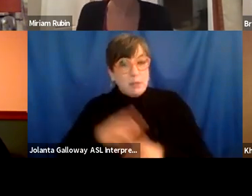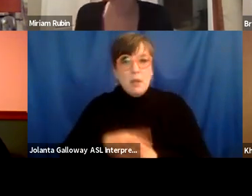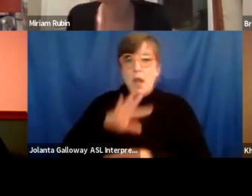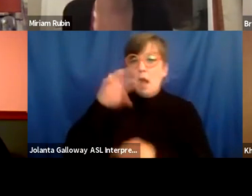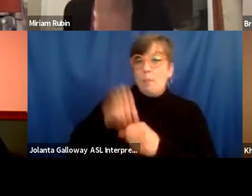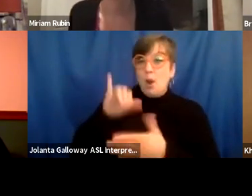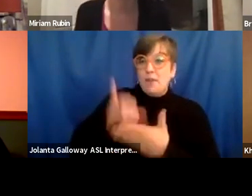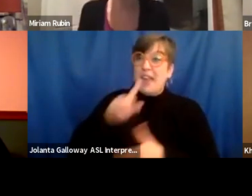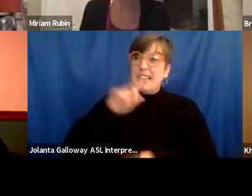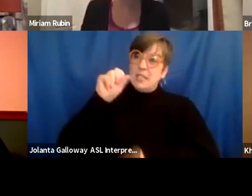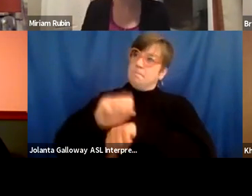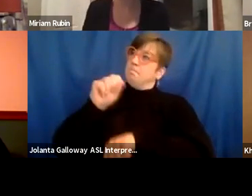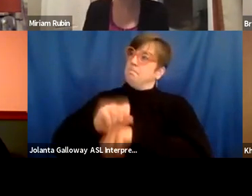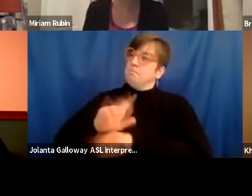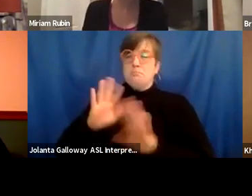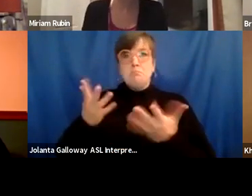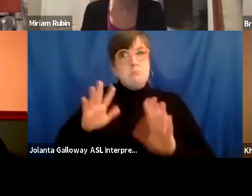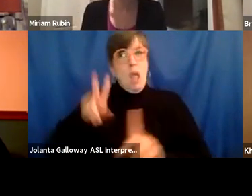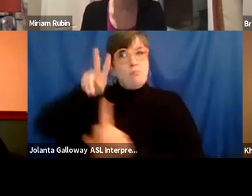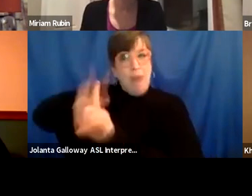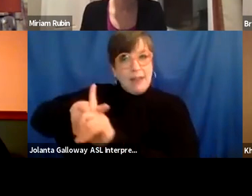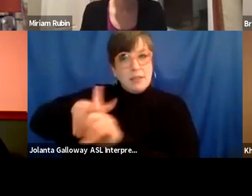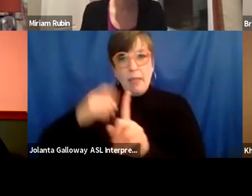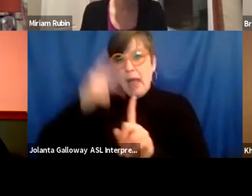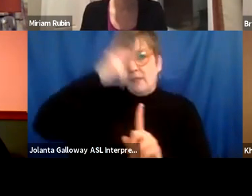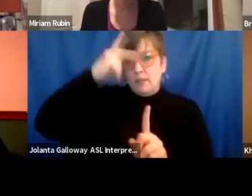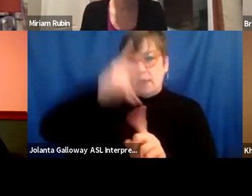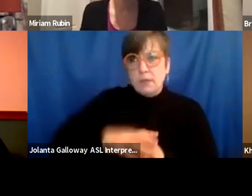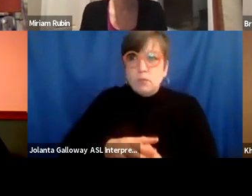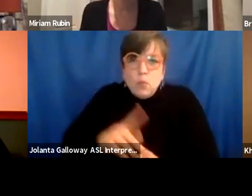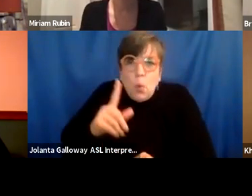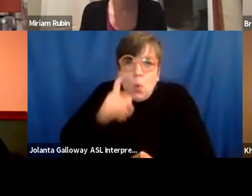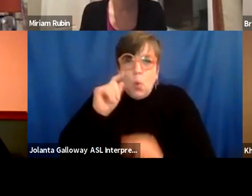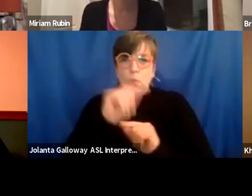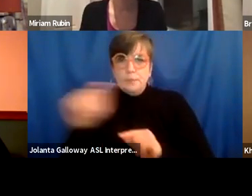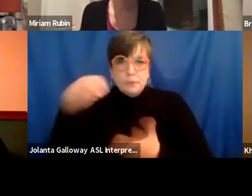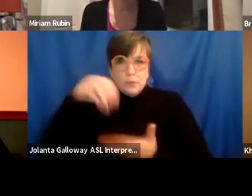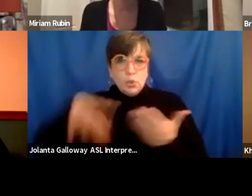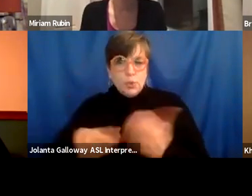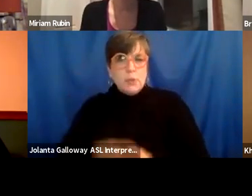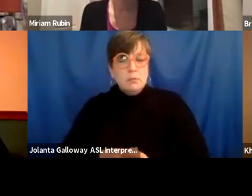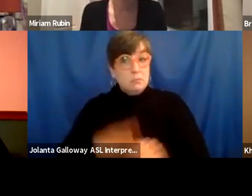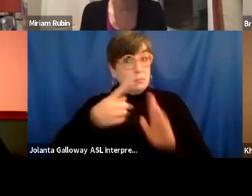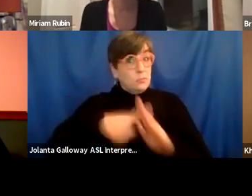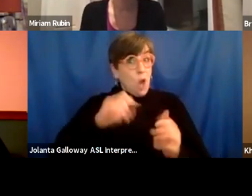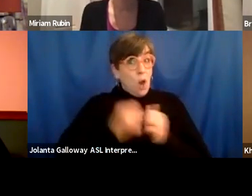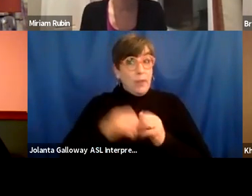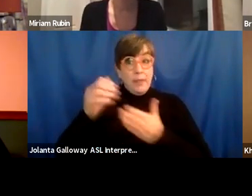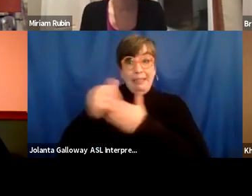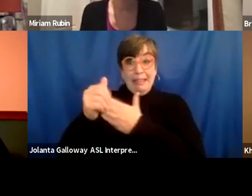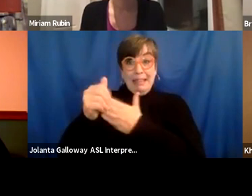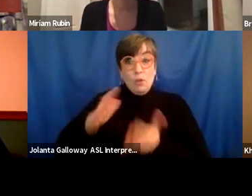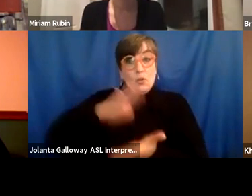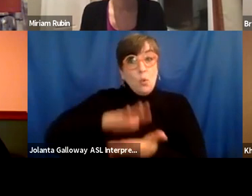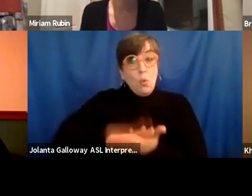practical and a philosophical starting point. It's who are the students that we're going to serve. And then it starts with a conversation with our school leaders, because they know